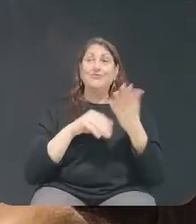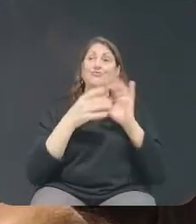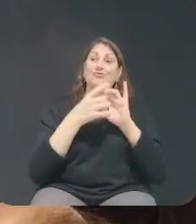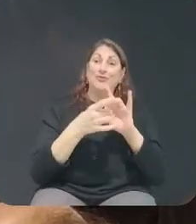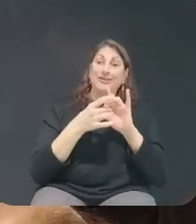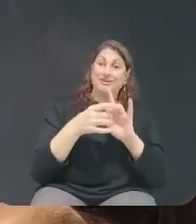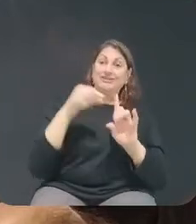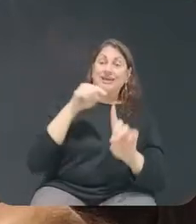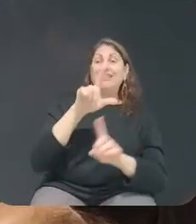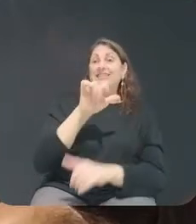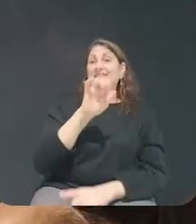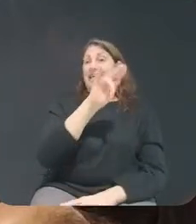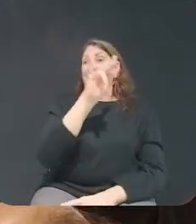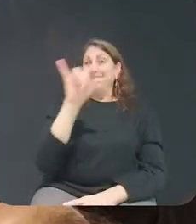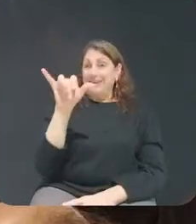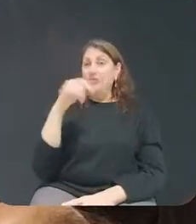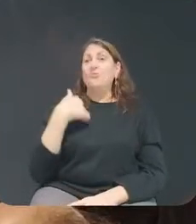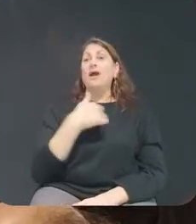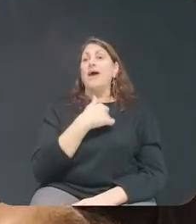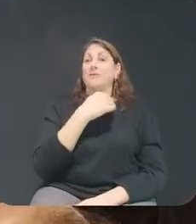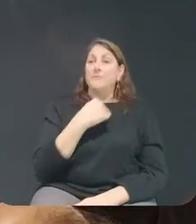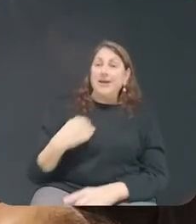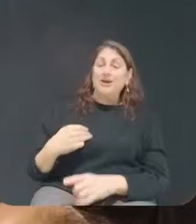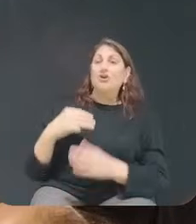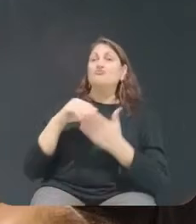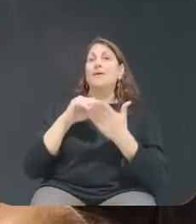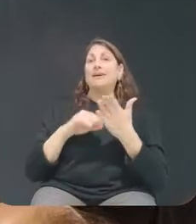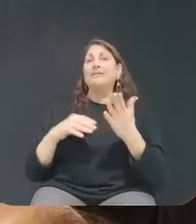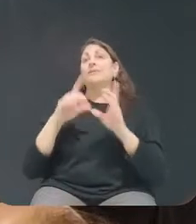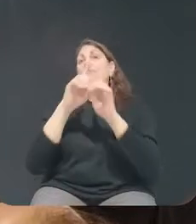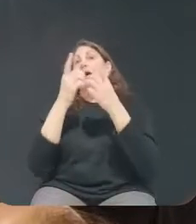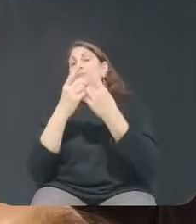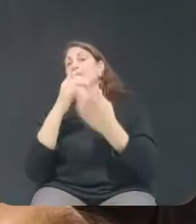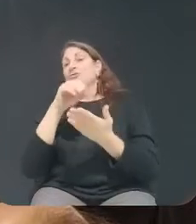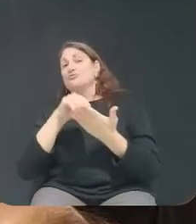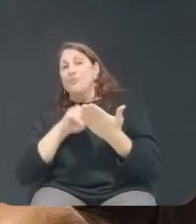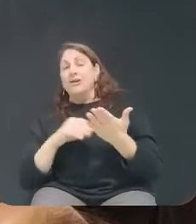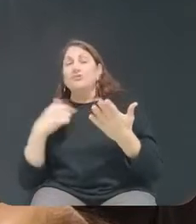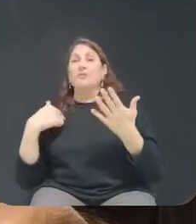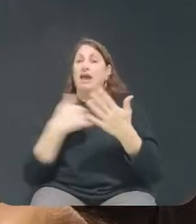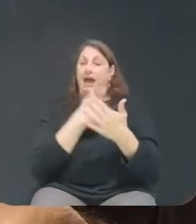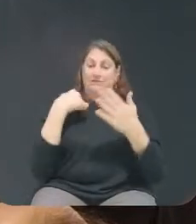member records, mayoral records, departmental records, and more.